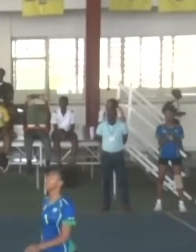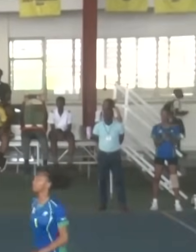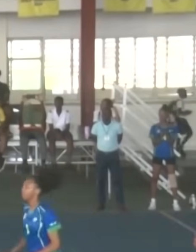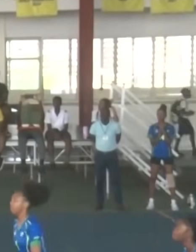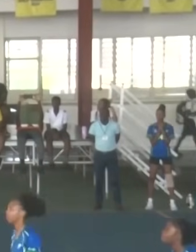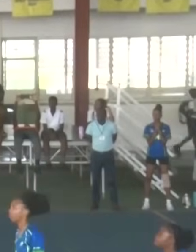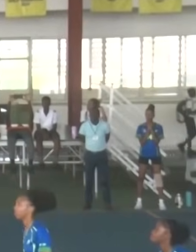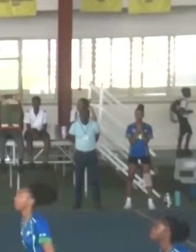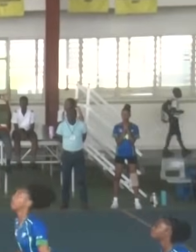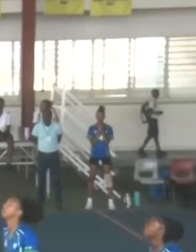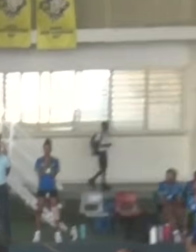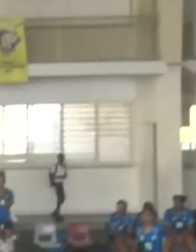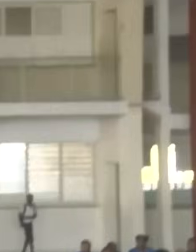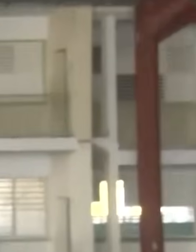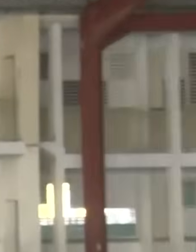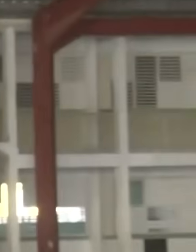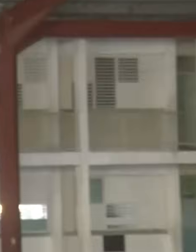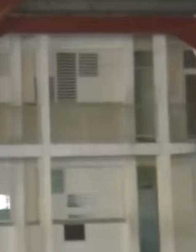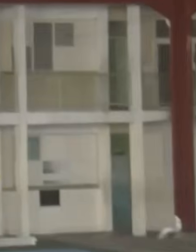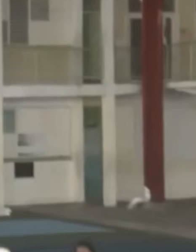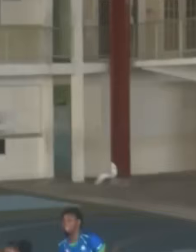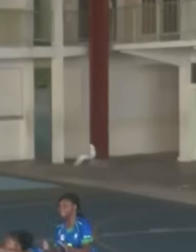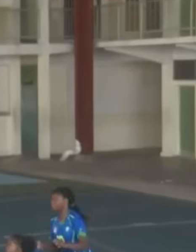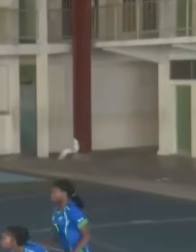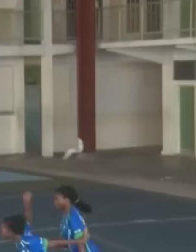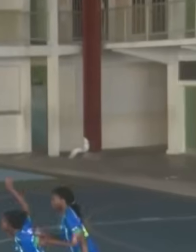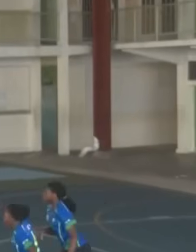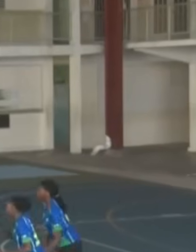at 25-17. This prolonged rally